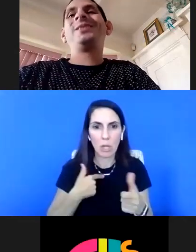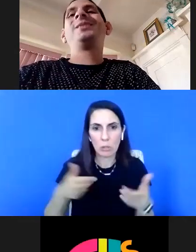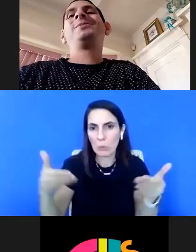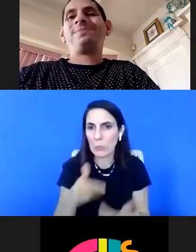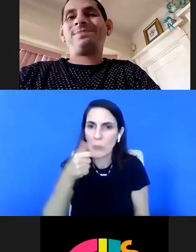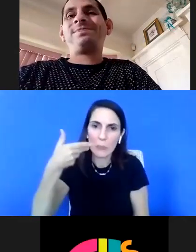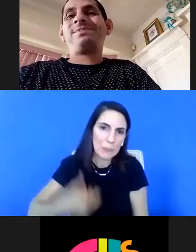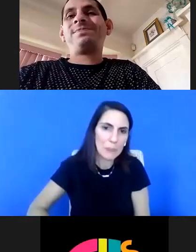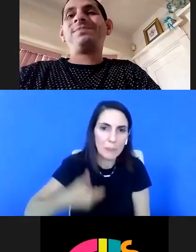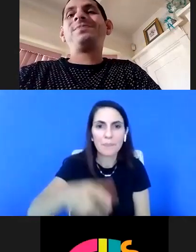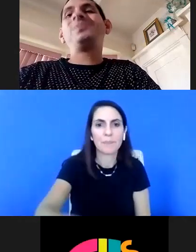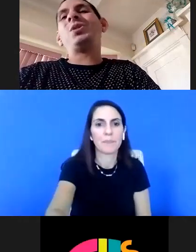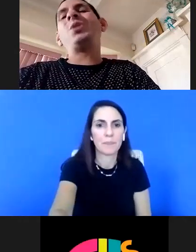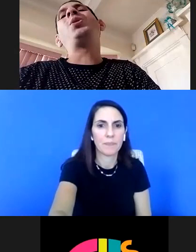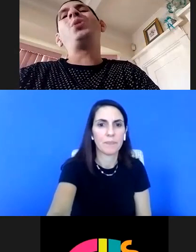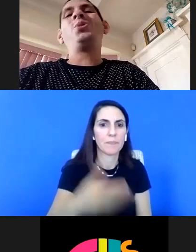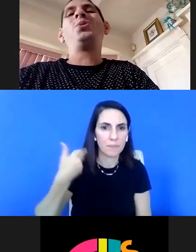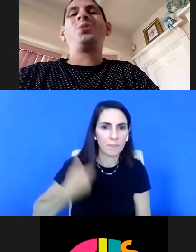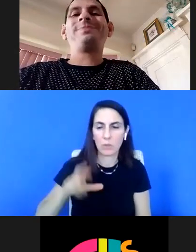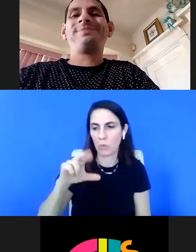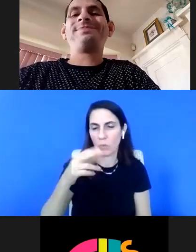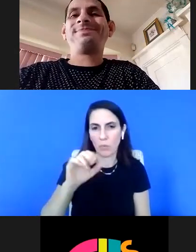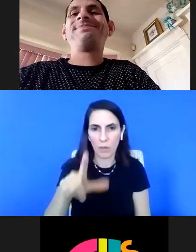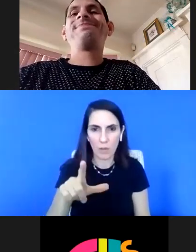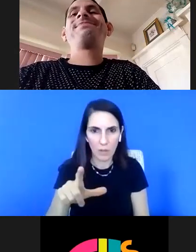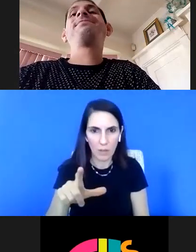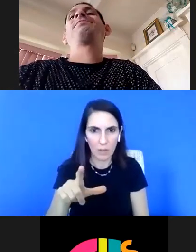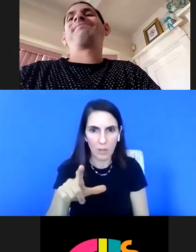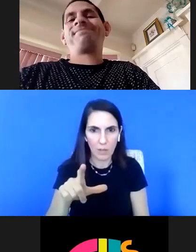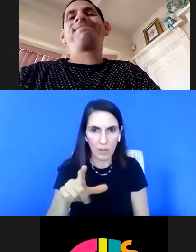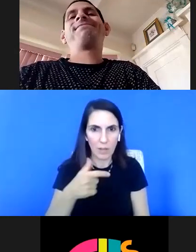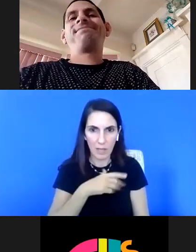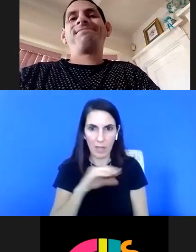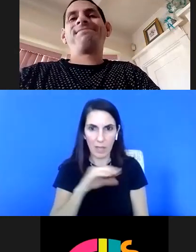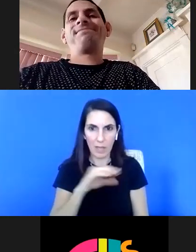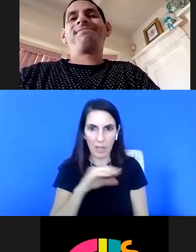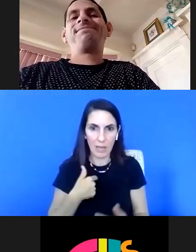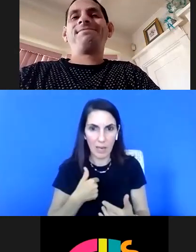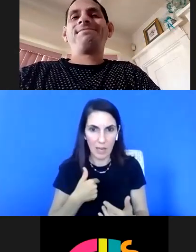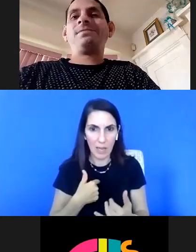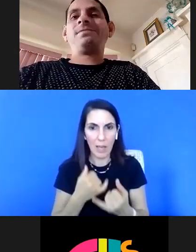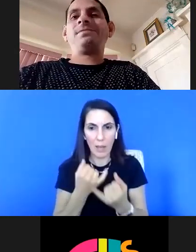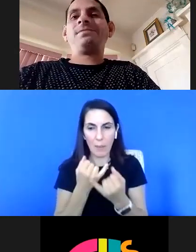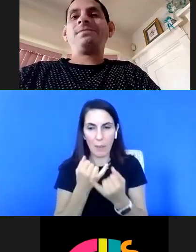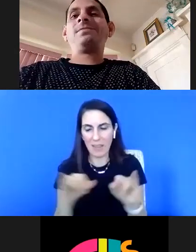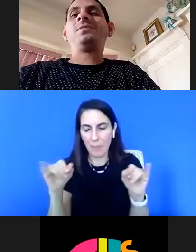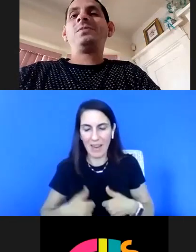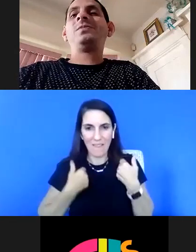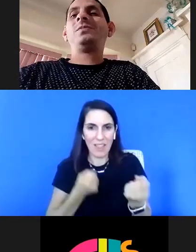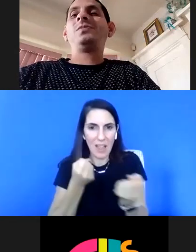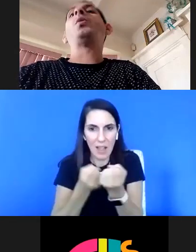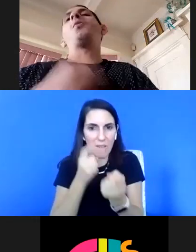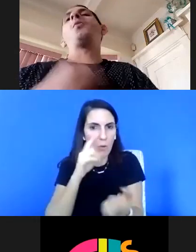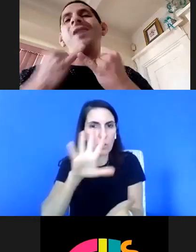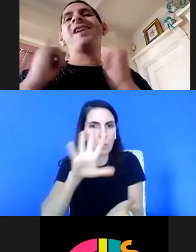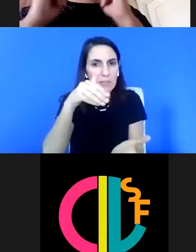myself. I'm Rachel, and I'm an independent living advocate at the Center for